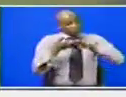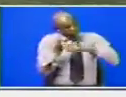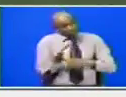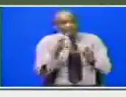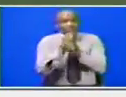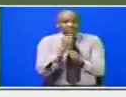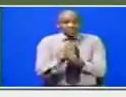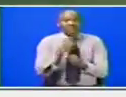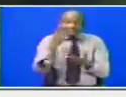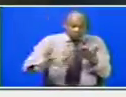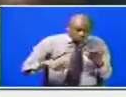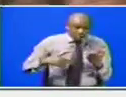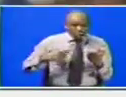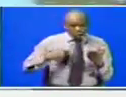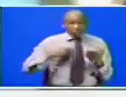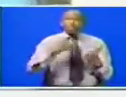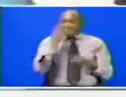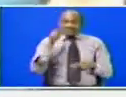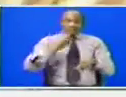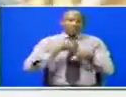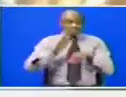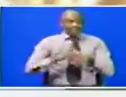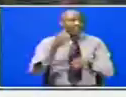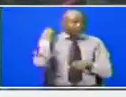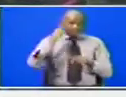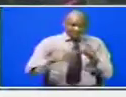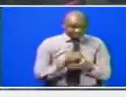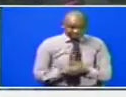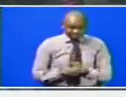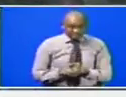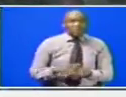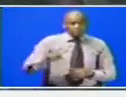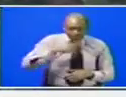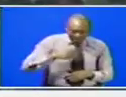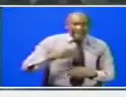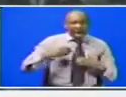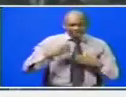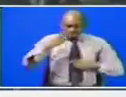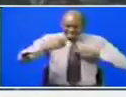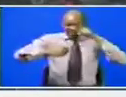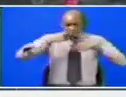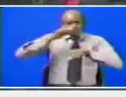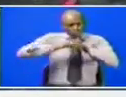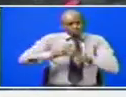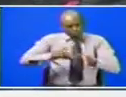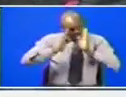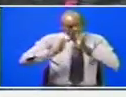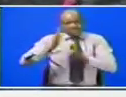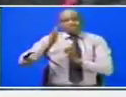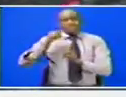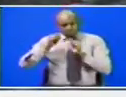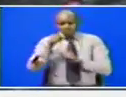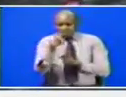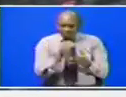want to produce better results than last year, which was the sport's debut. We have actually developed structures which can move this